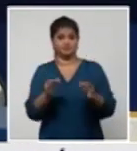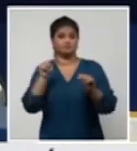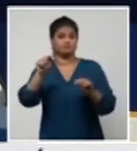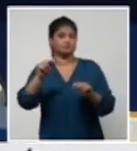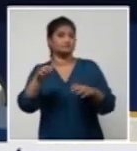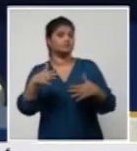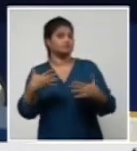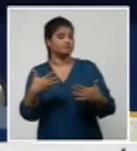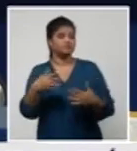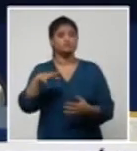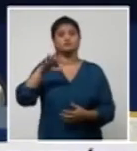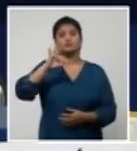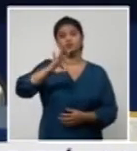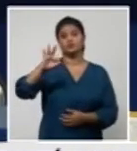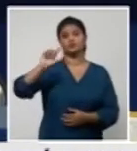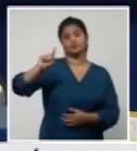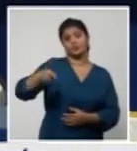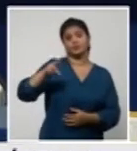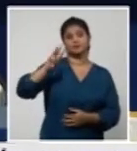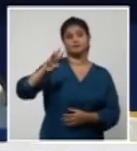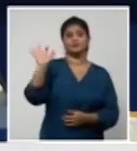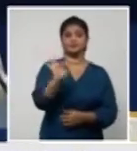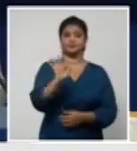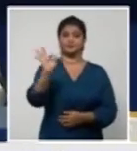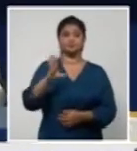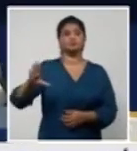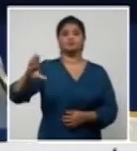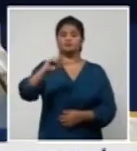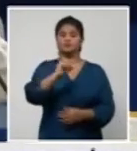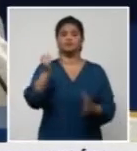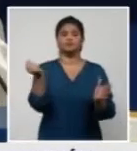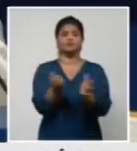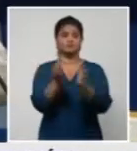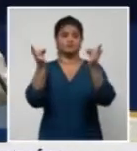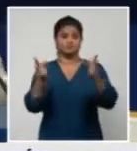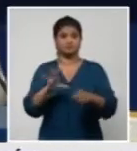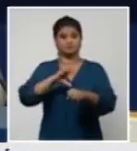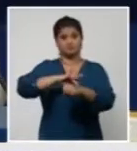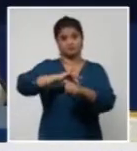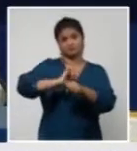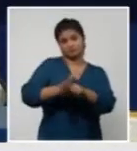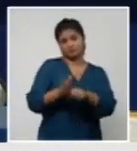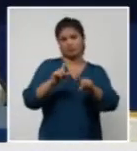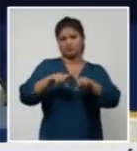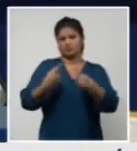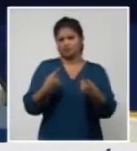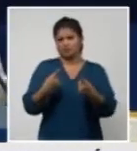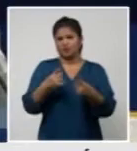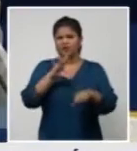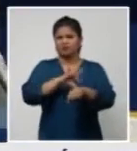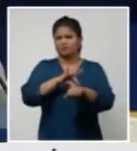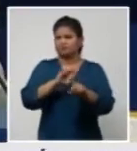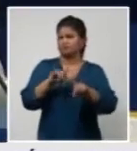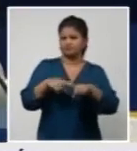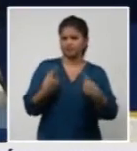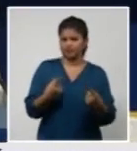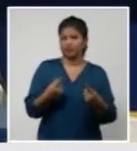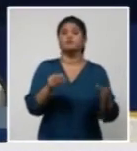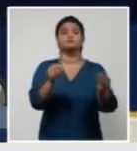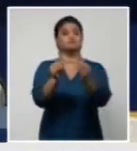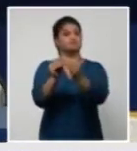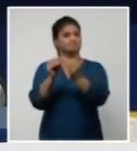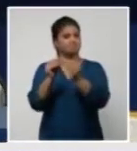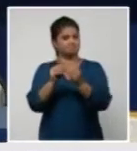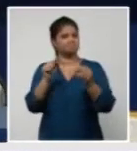of infection in the other case diagnosed yesterday. This takes the total number of cases where it has not yet